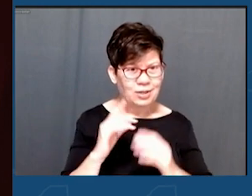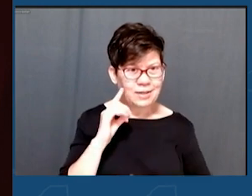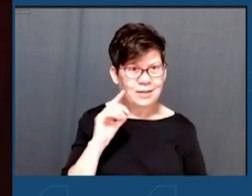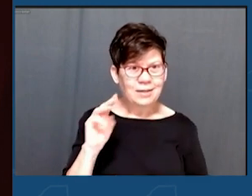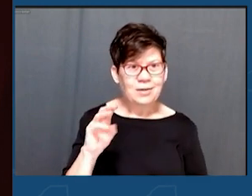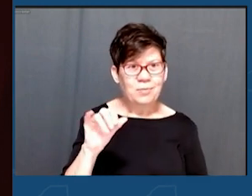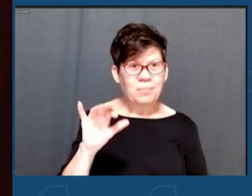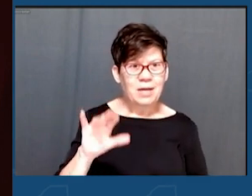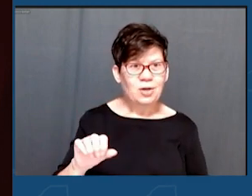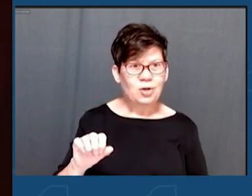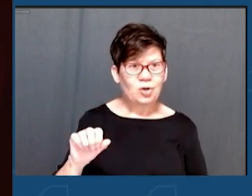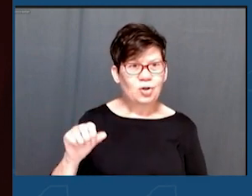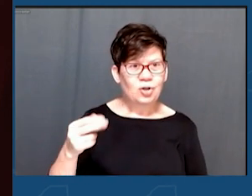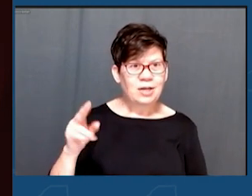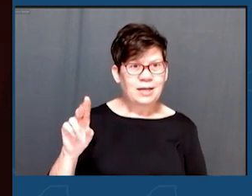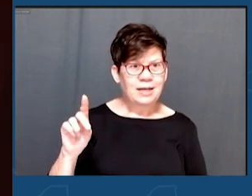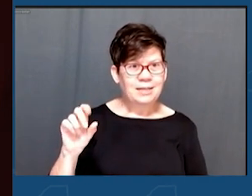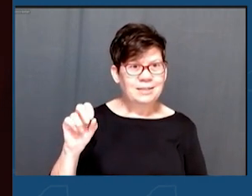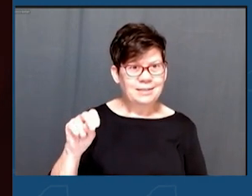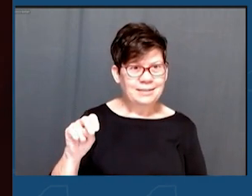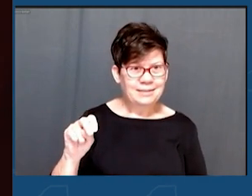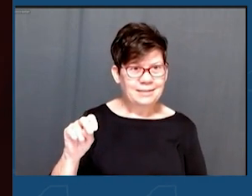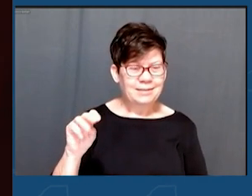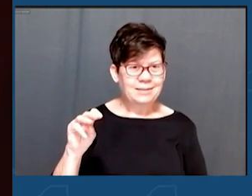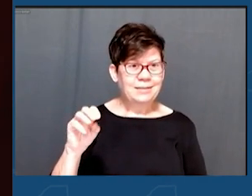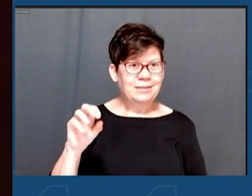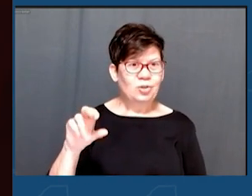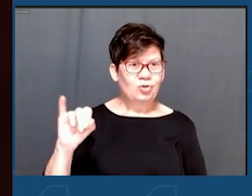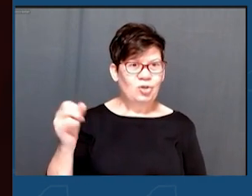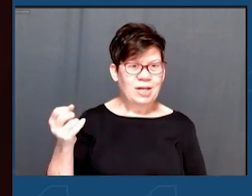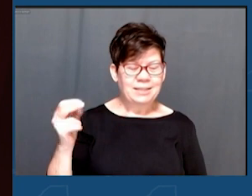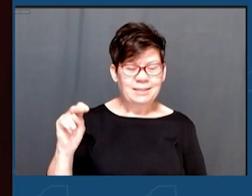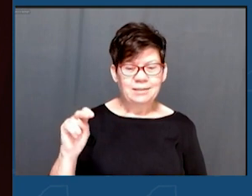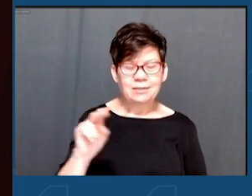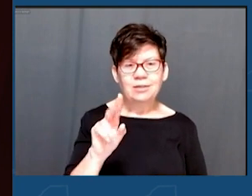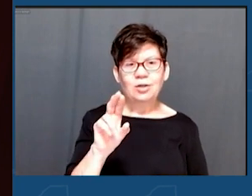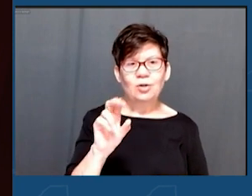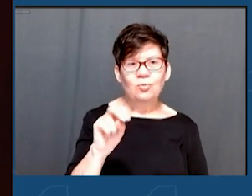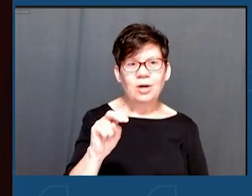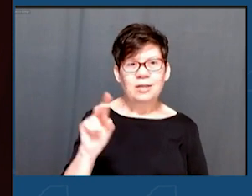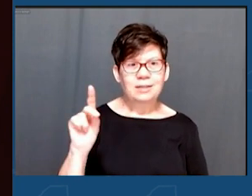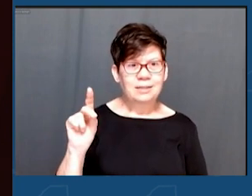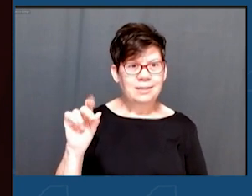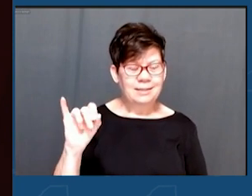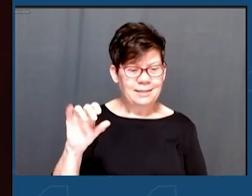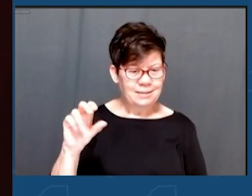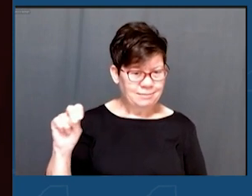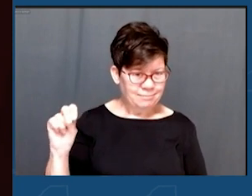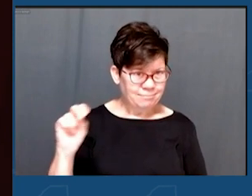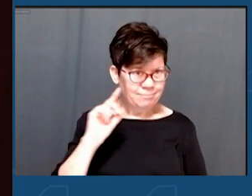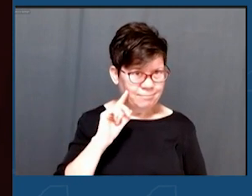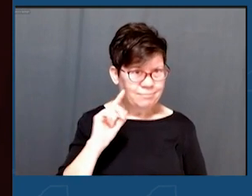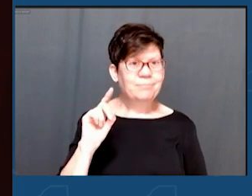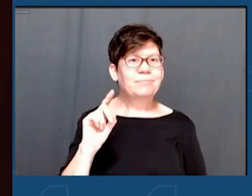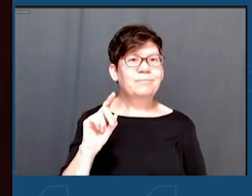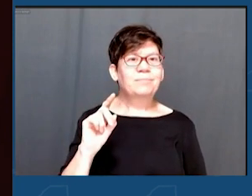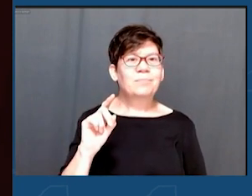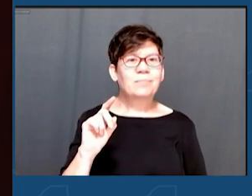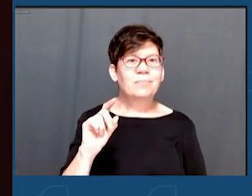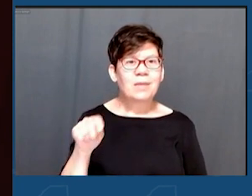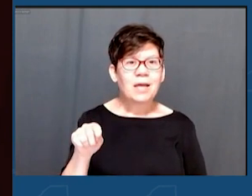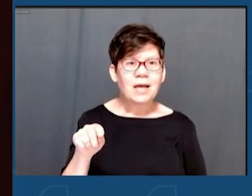Hudson, is here. Kamal Johnson. Ron Kim, the mayor of Saratoga Springs. Ron, great to see you again. Bill Keeler, the mayor